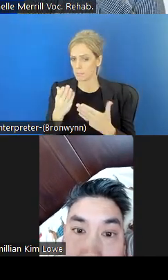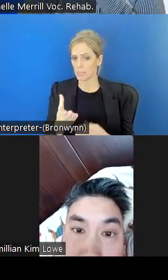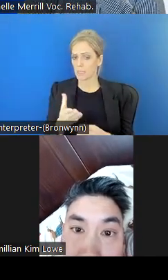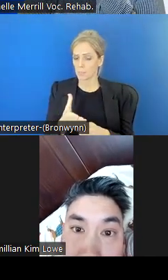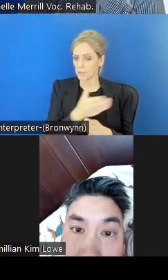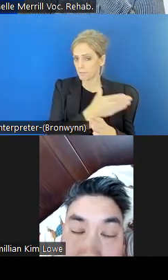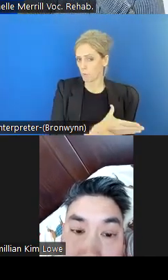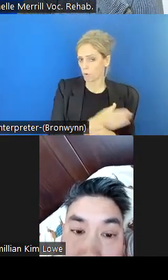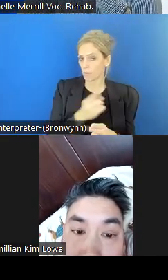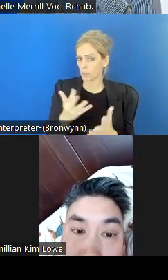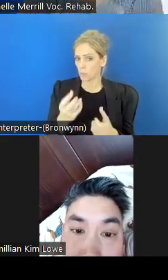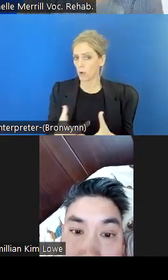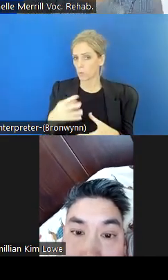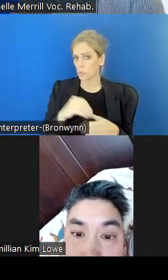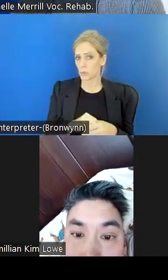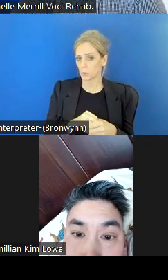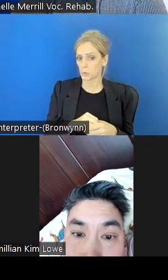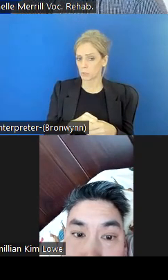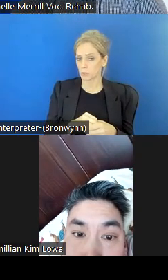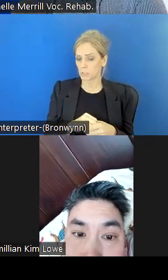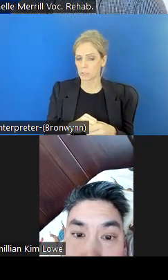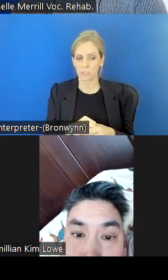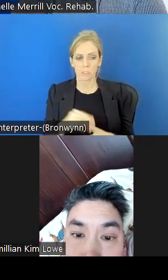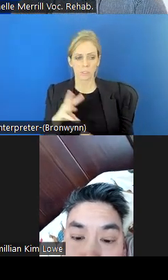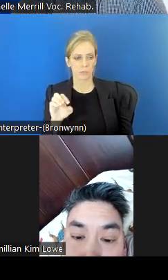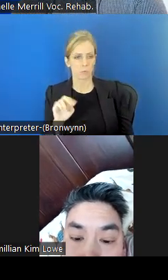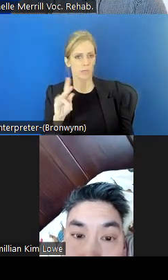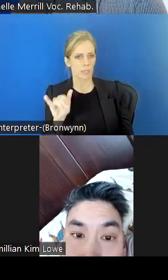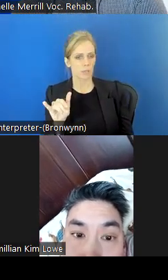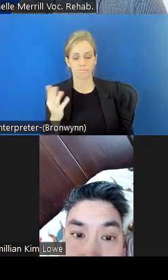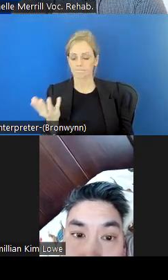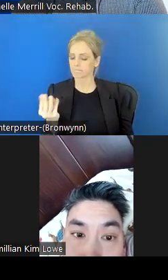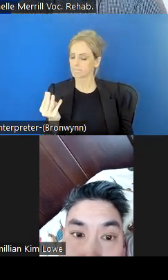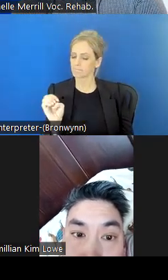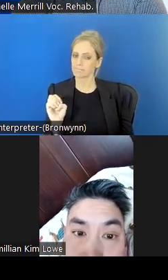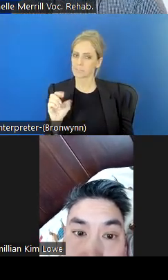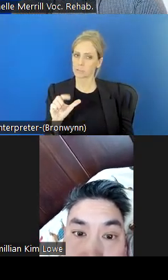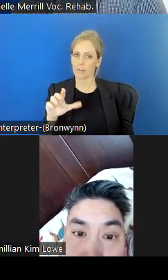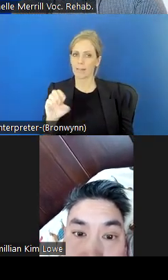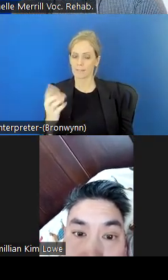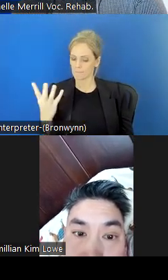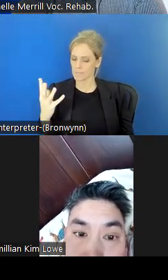you could include? This is Wendy, and Michelle has covered all of those questions.